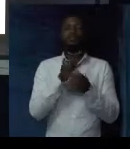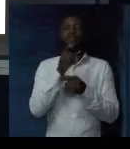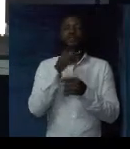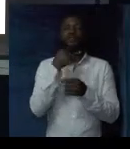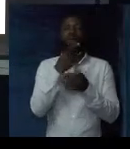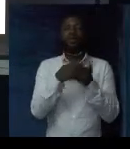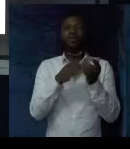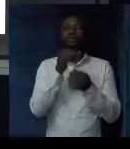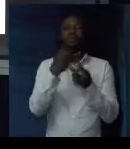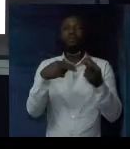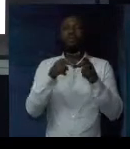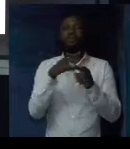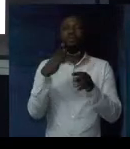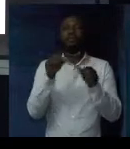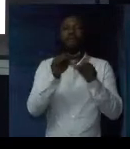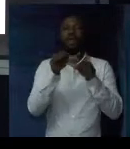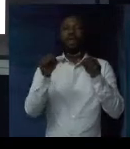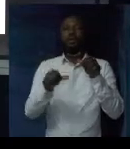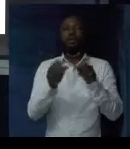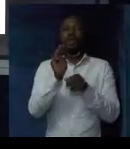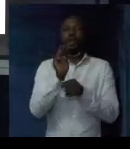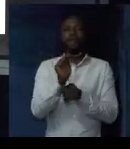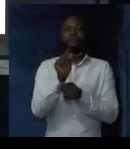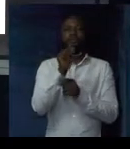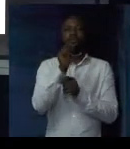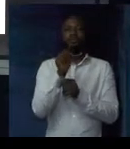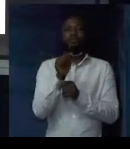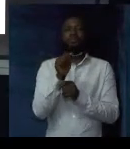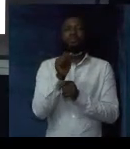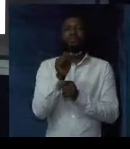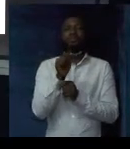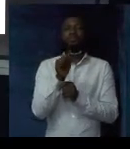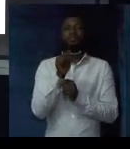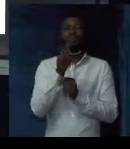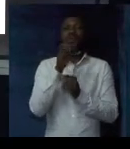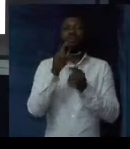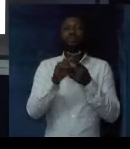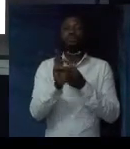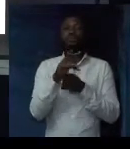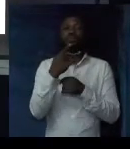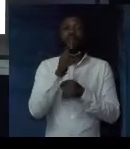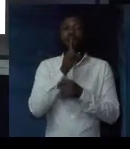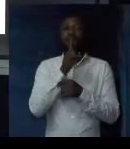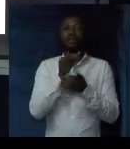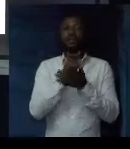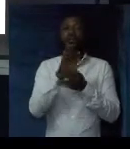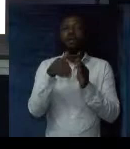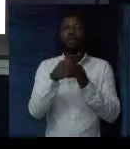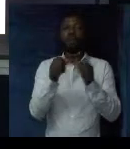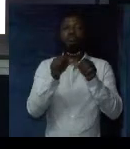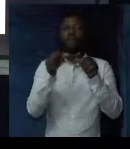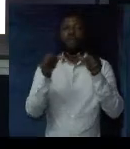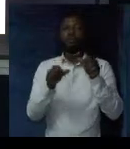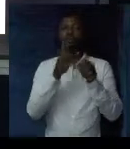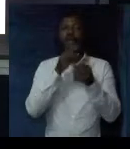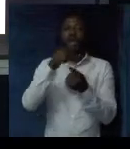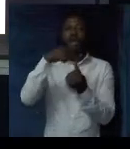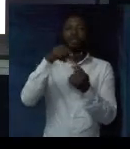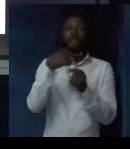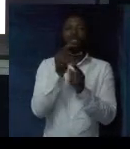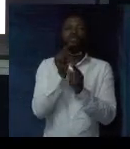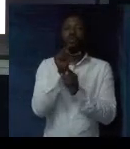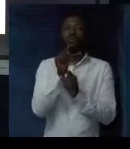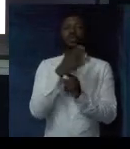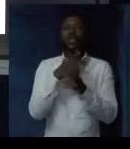This question says, what is the value of angle M? You have to use the fact that all the angles are around